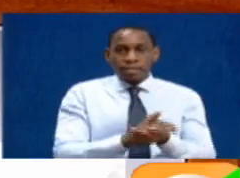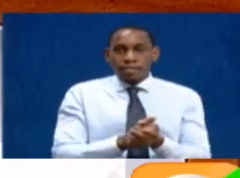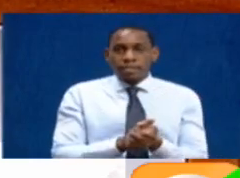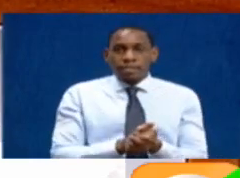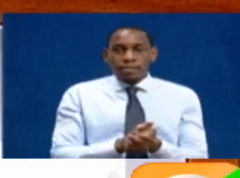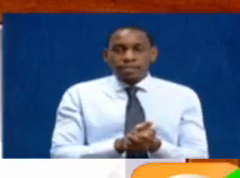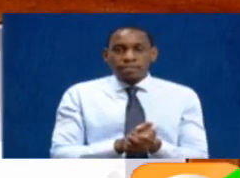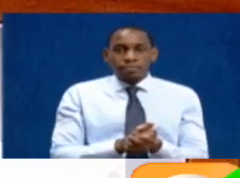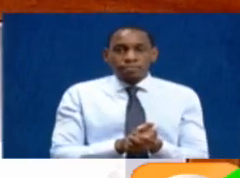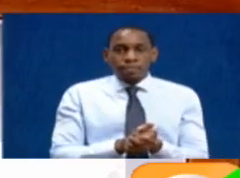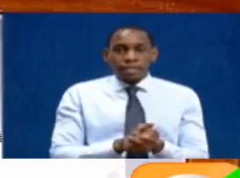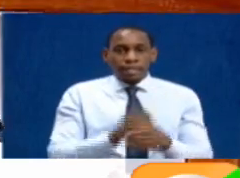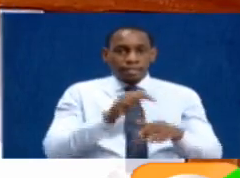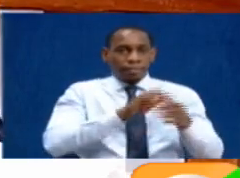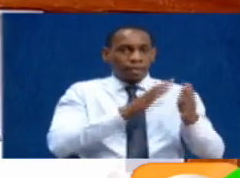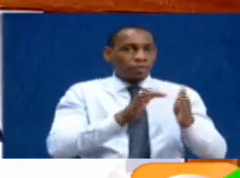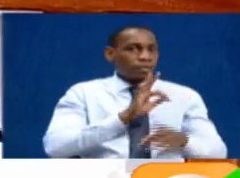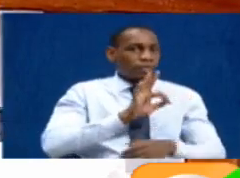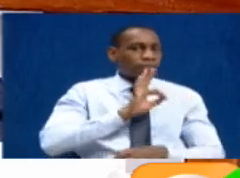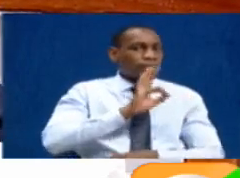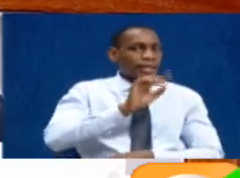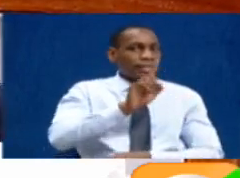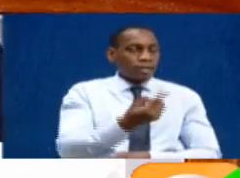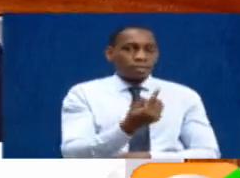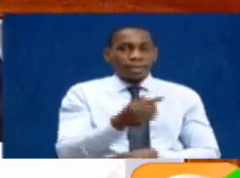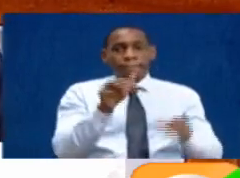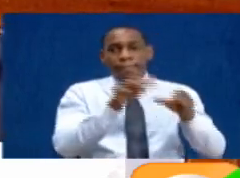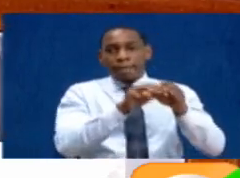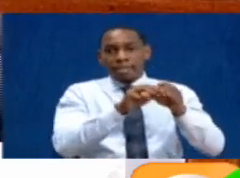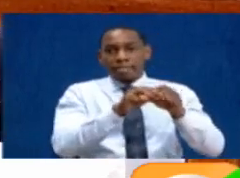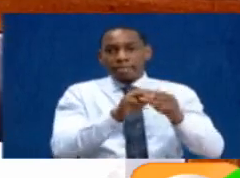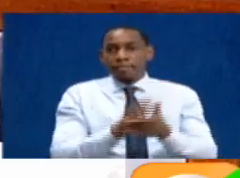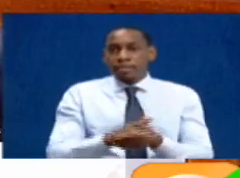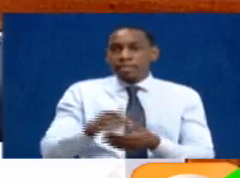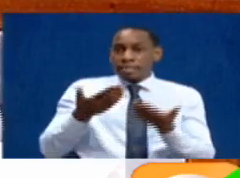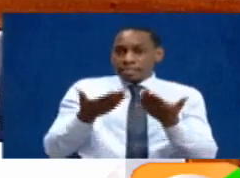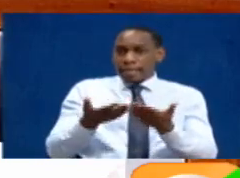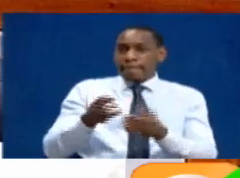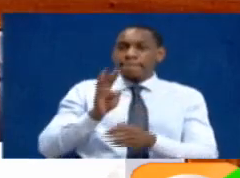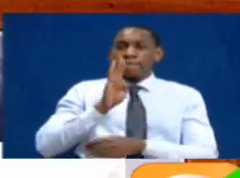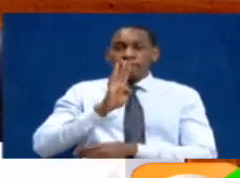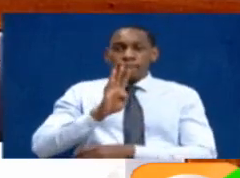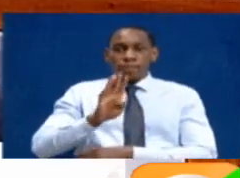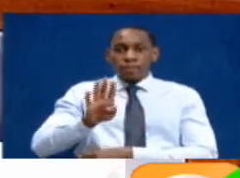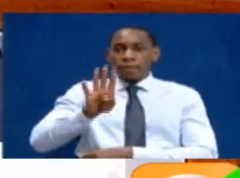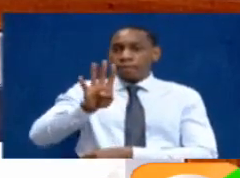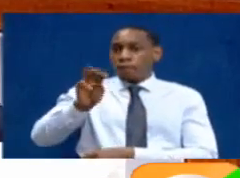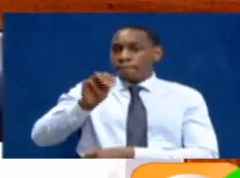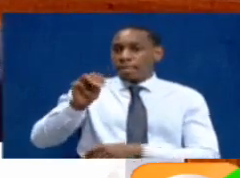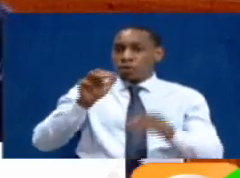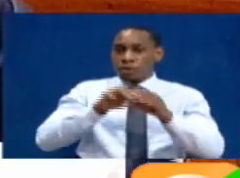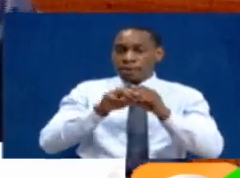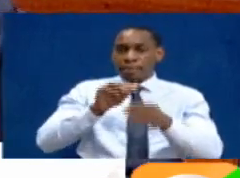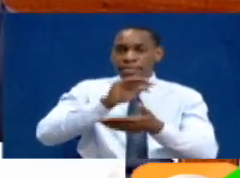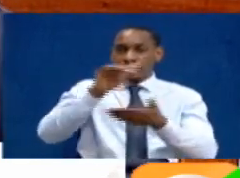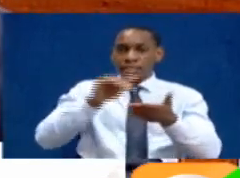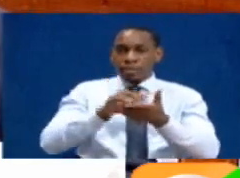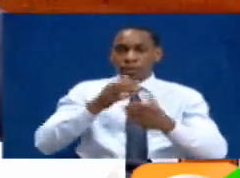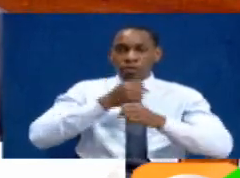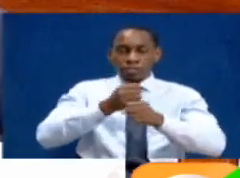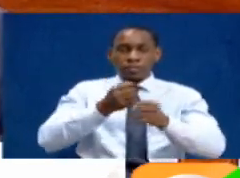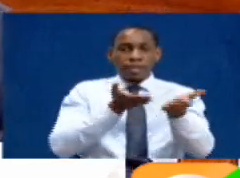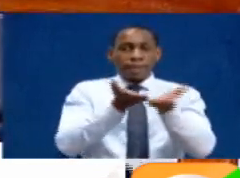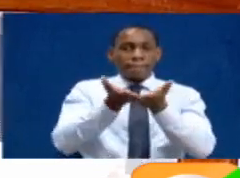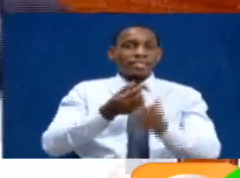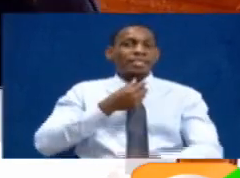were part 300,000, when we had 300,000 members. We are 4 million members of the Central Organization of